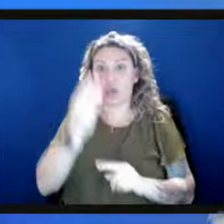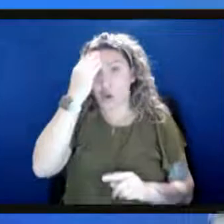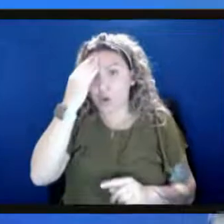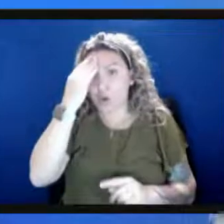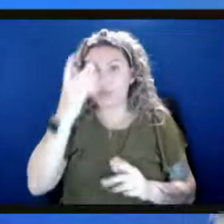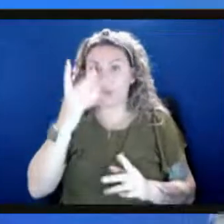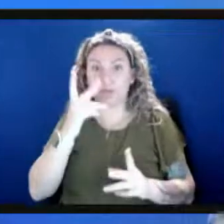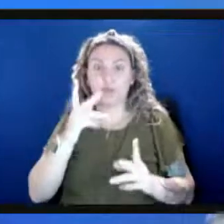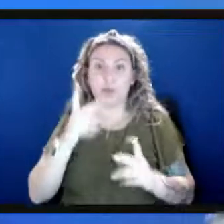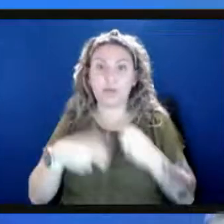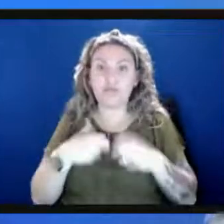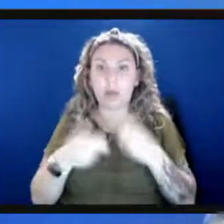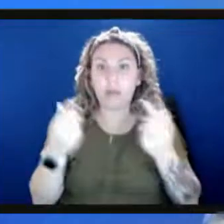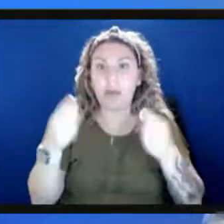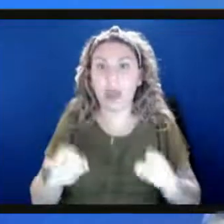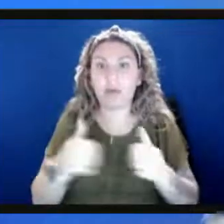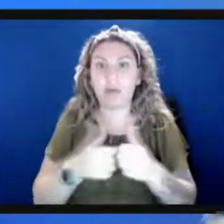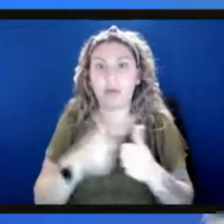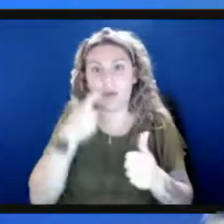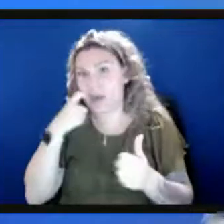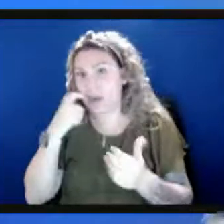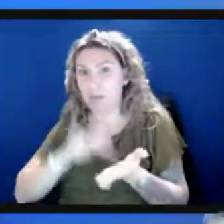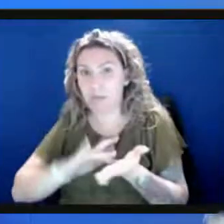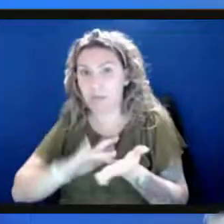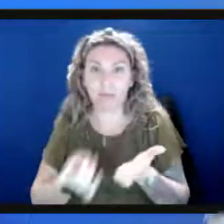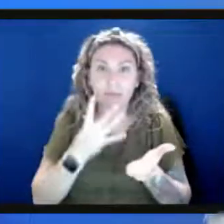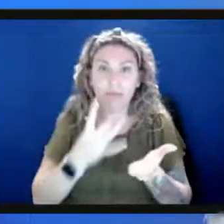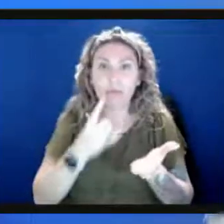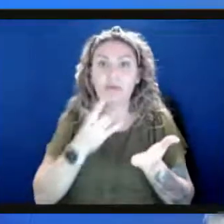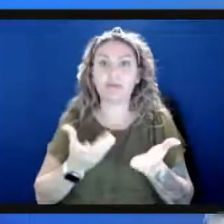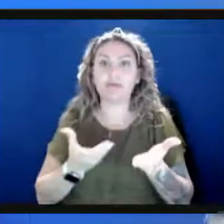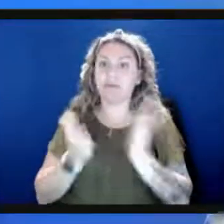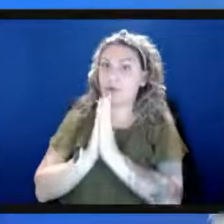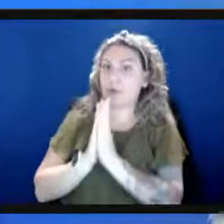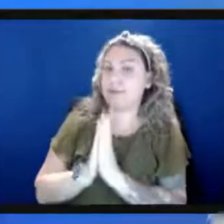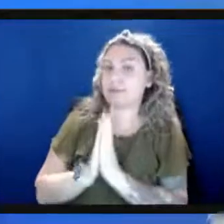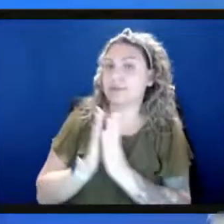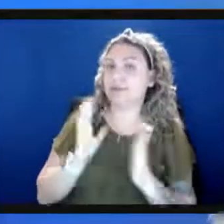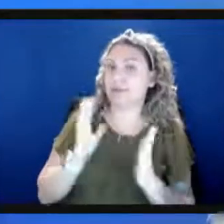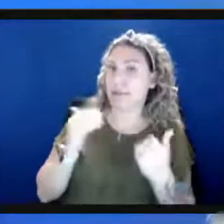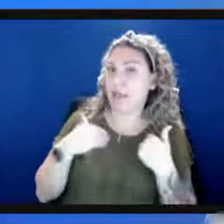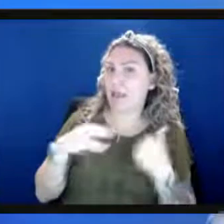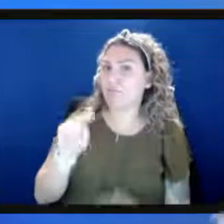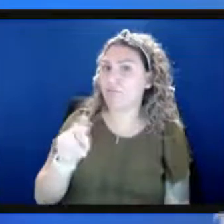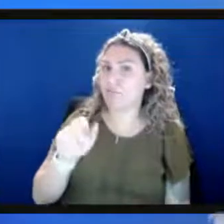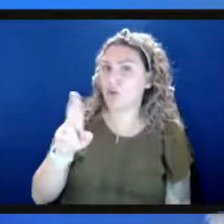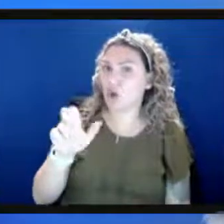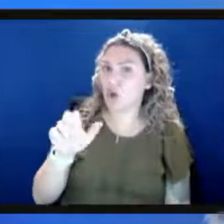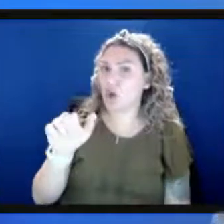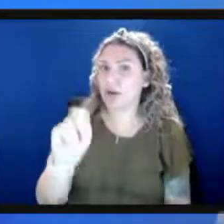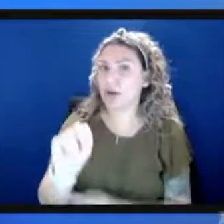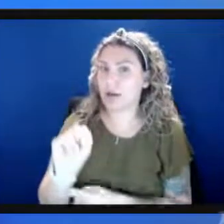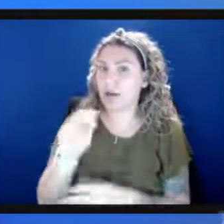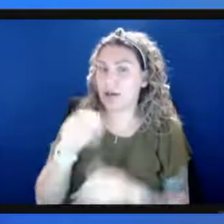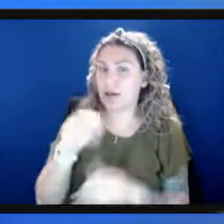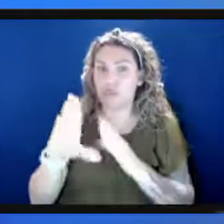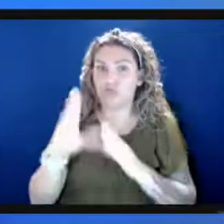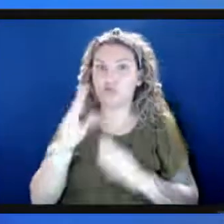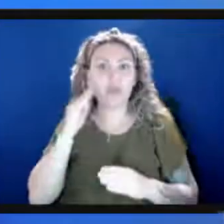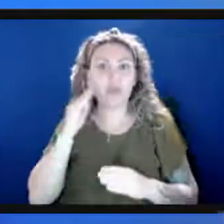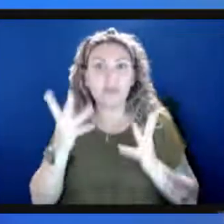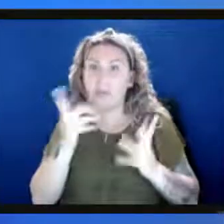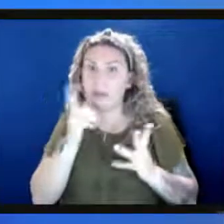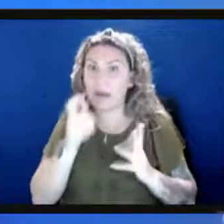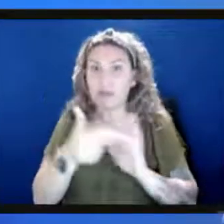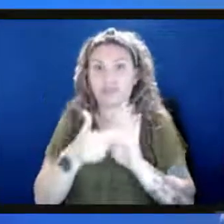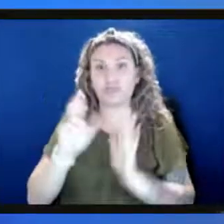country. Requesting that you have a Narcan prescription in your home due to the presence of opiates, which may not be prescribed to you, but might be for another family